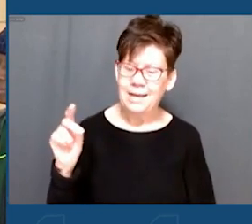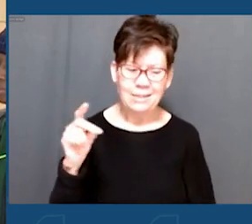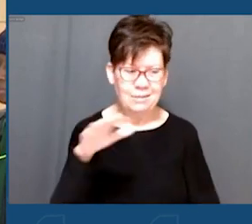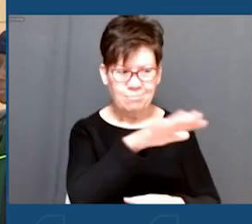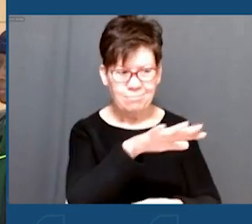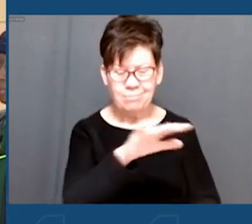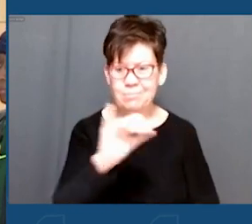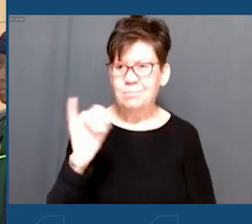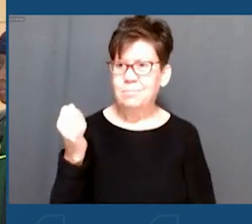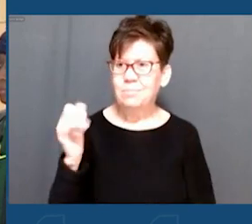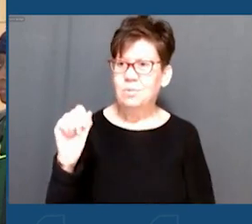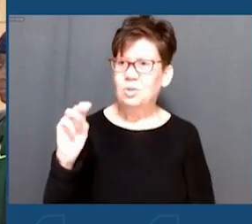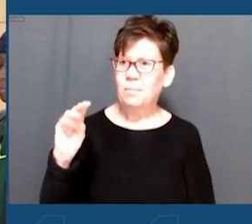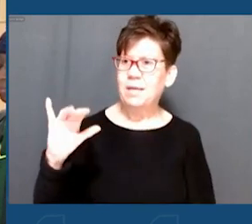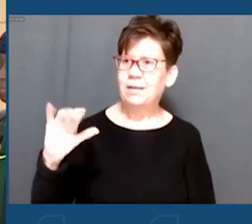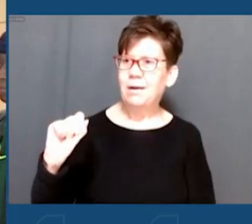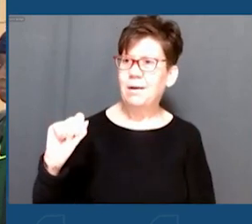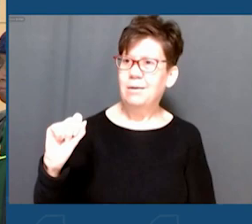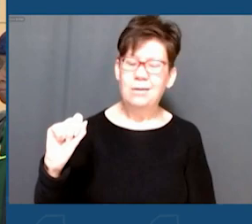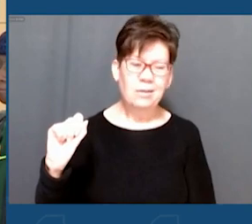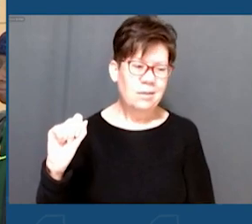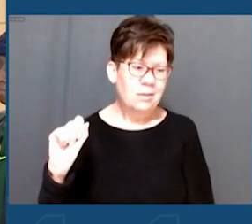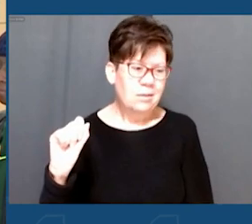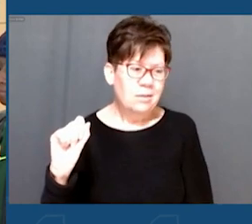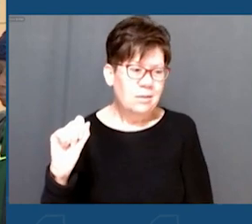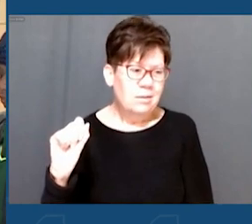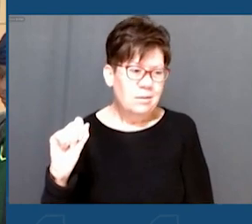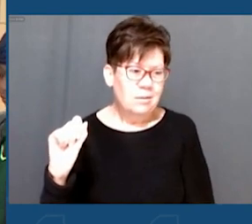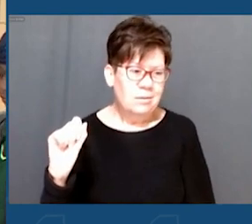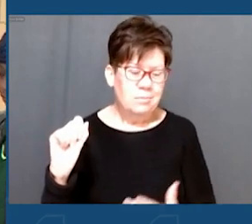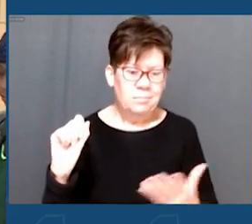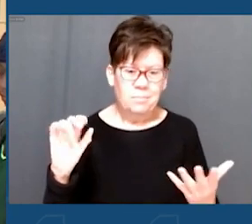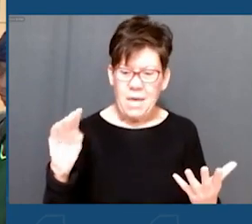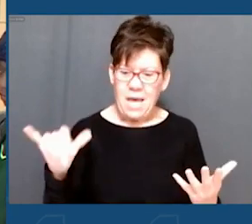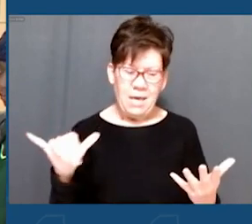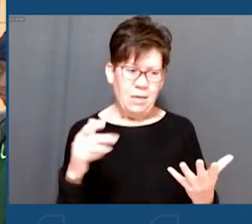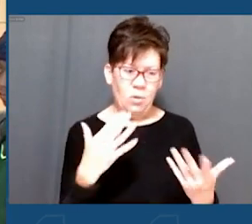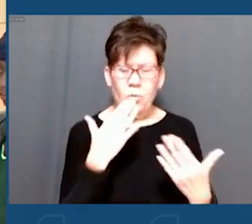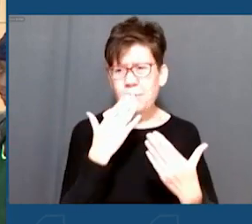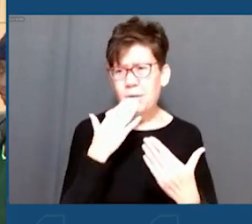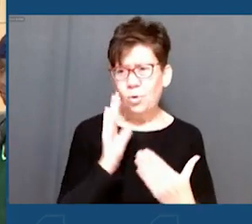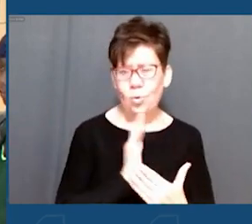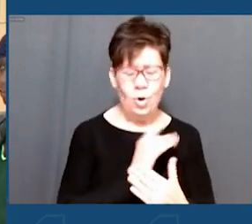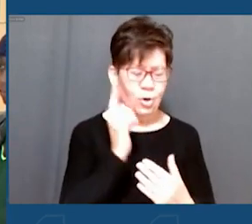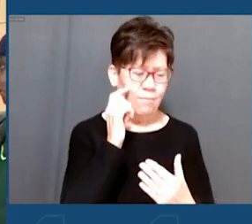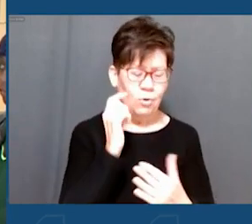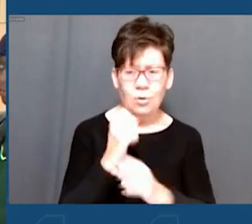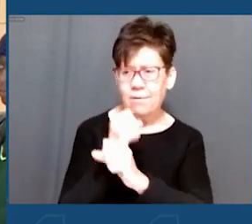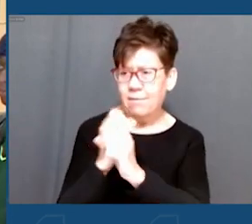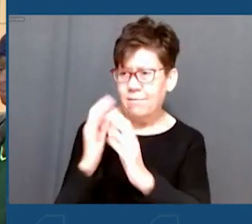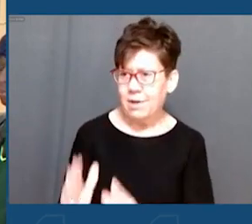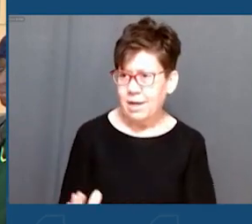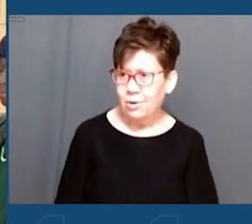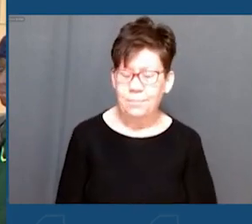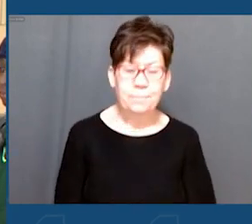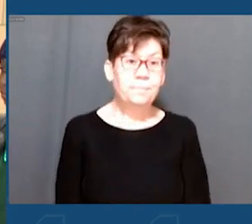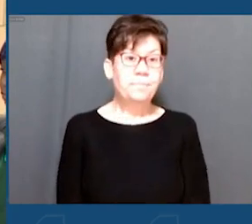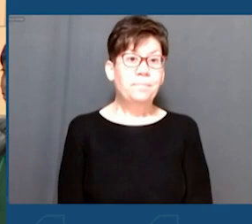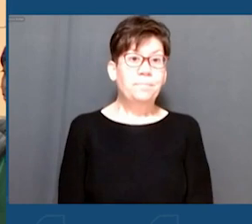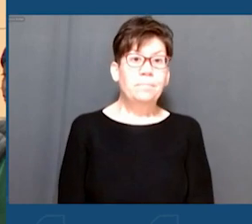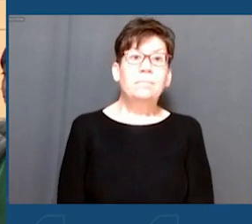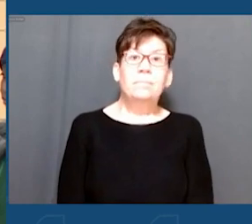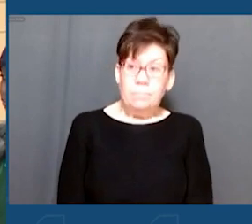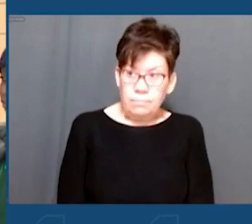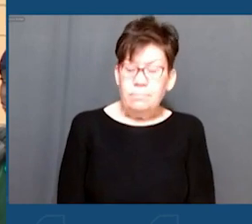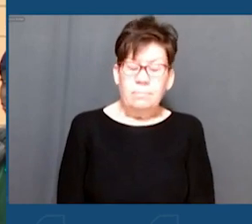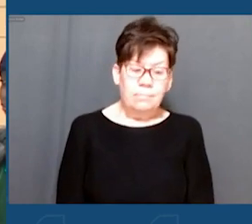climate change, and we have a fighter in our governor, so I appreciate you for that. Thank you very much. I appreciate that. With that, I just